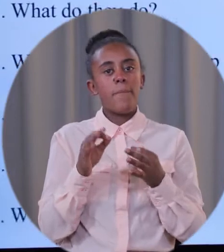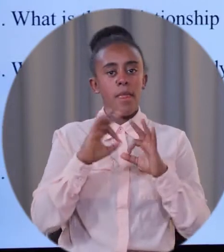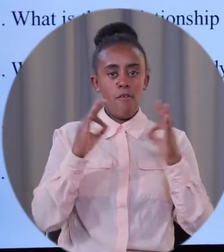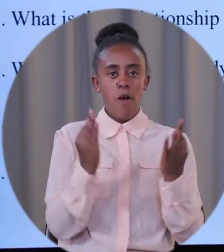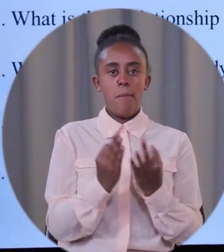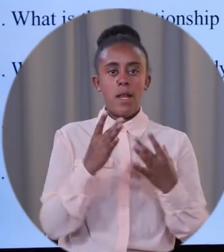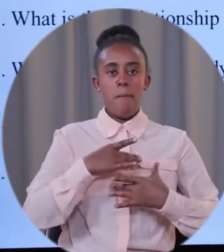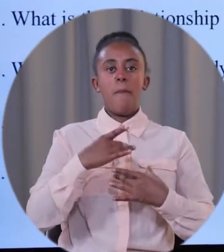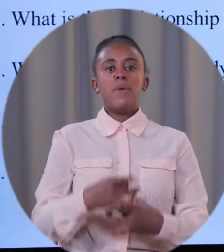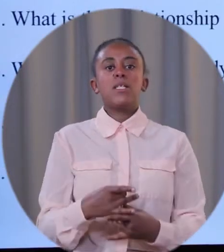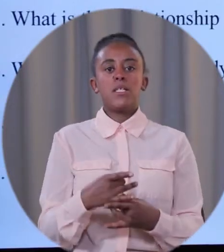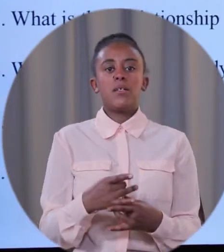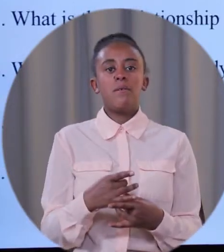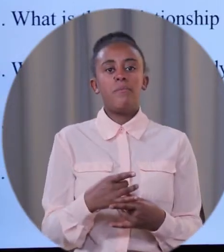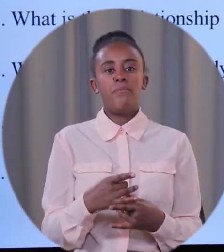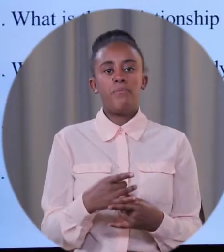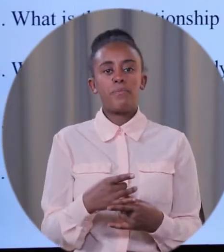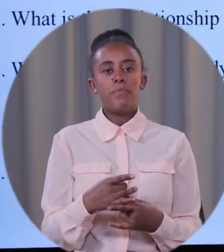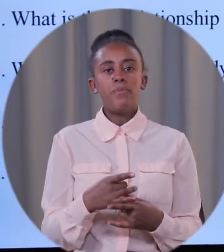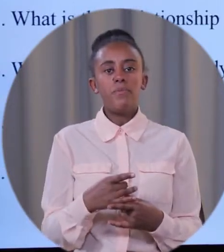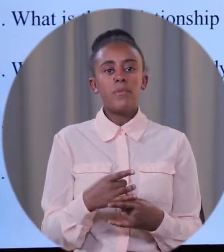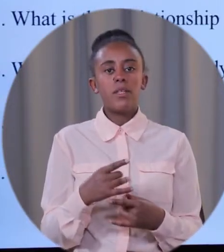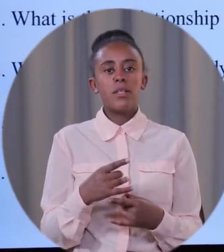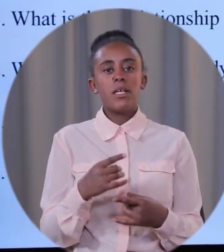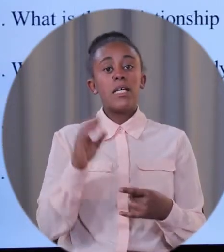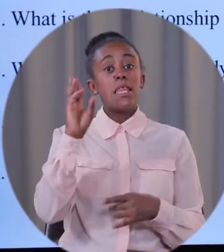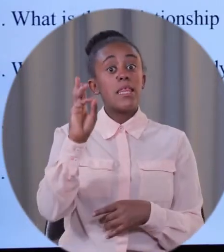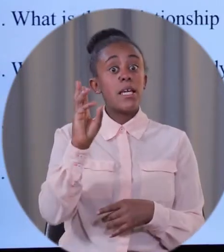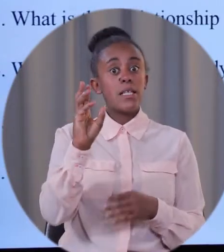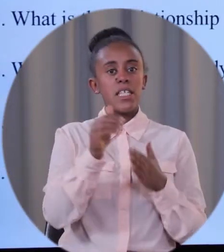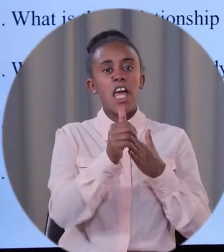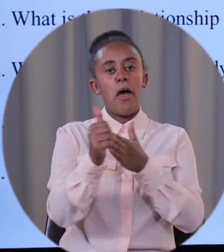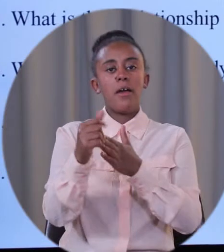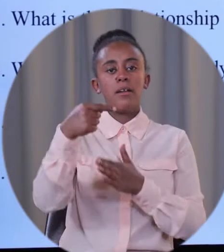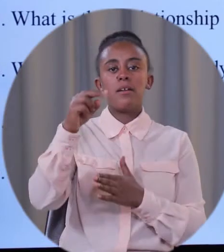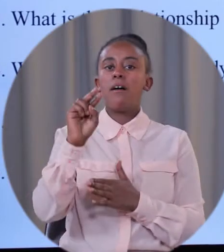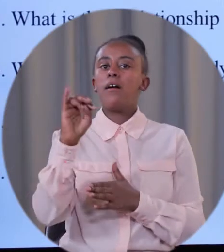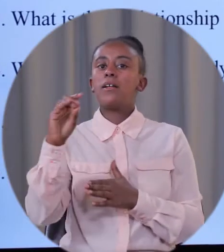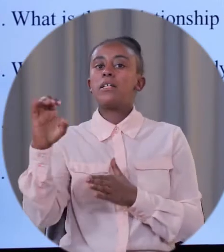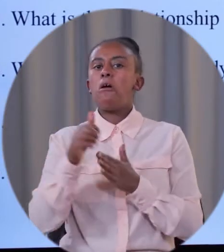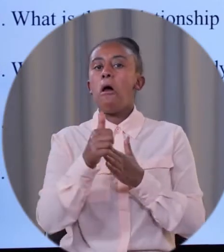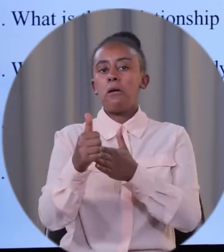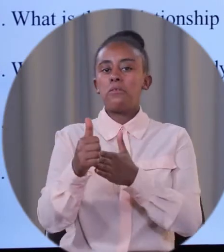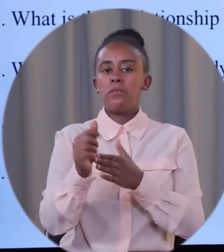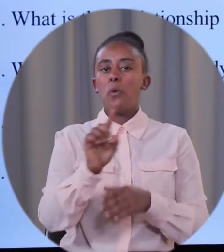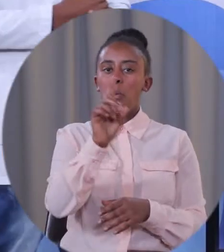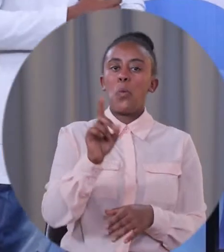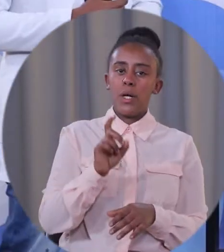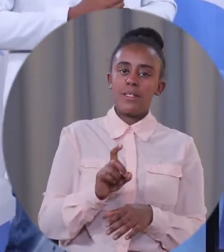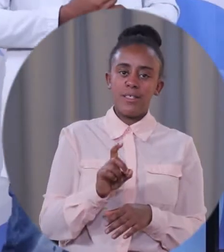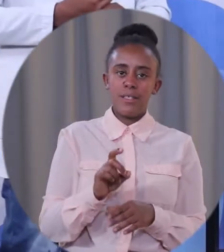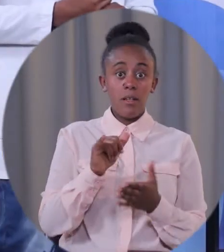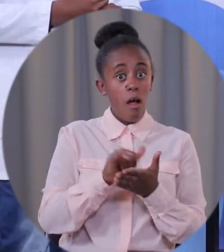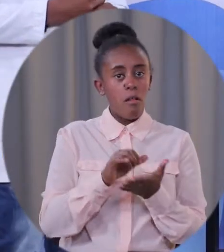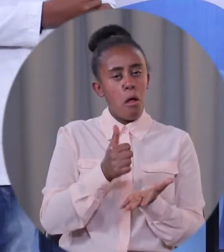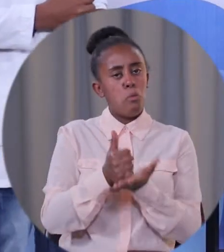family members. Here is 6 guide questions. Here is 6 guide questions that help